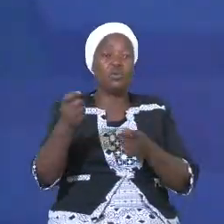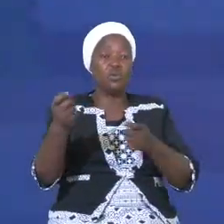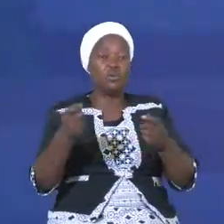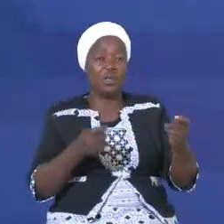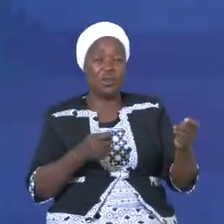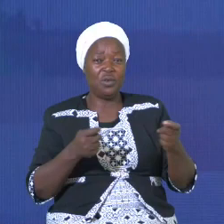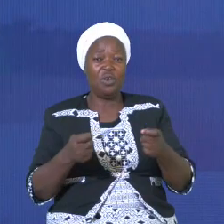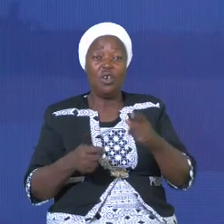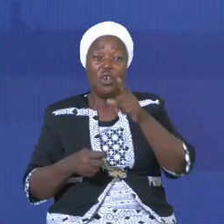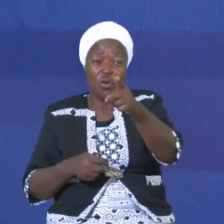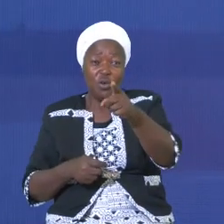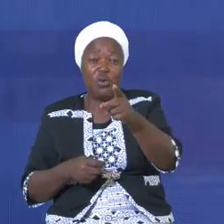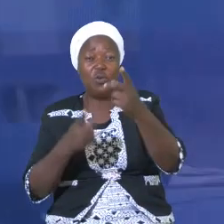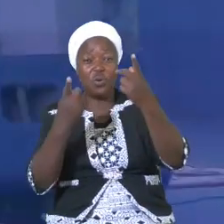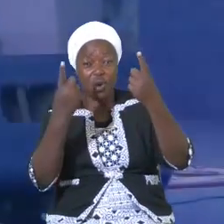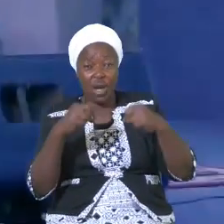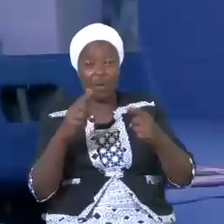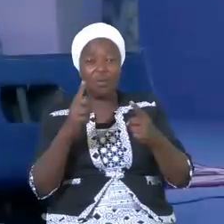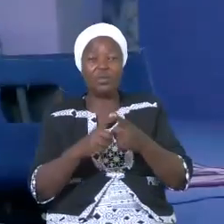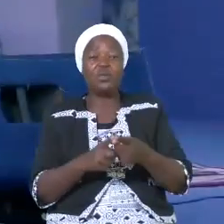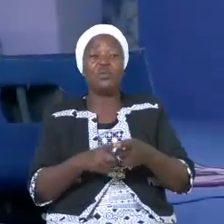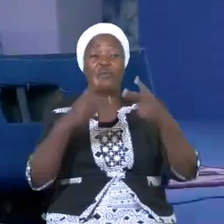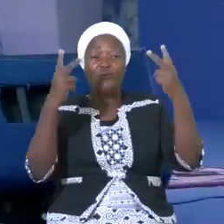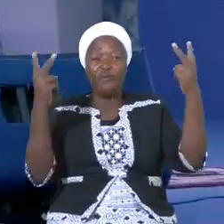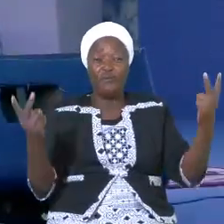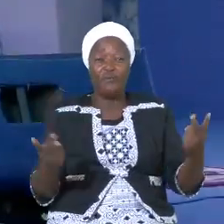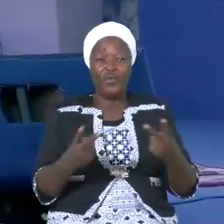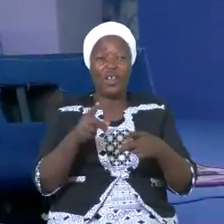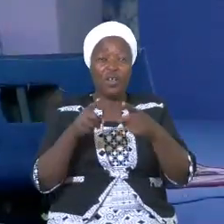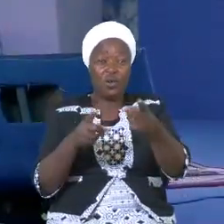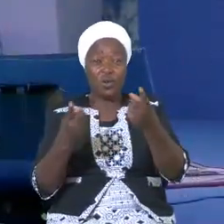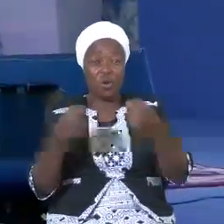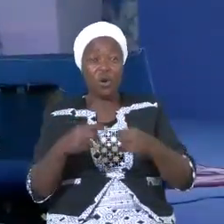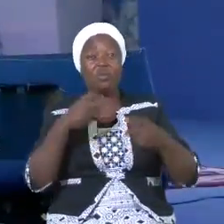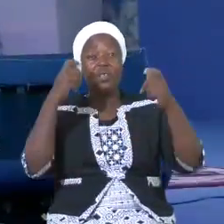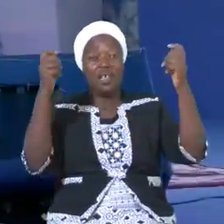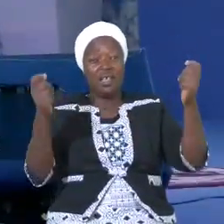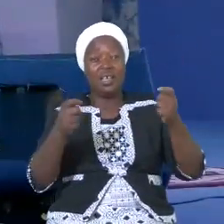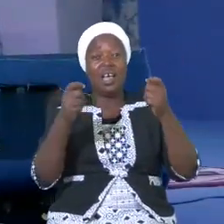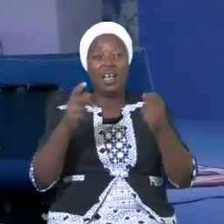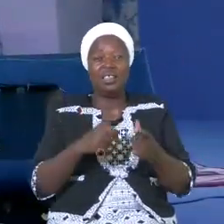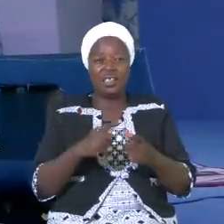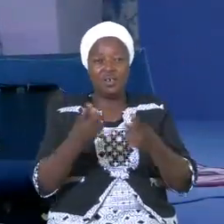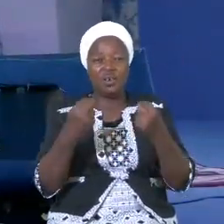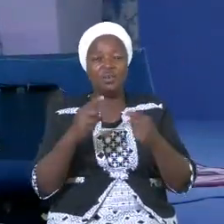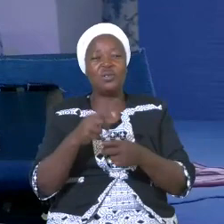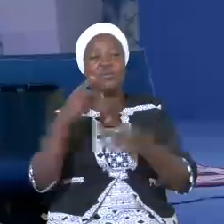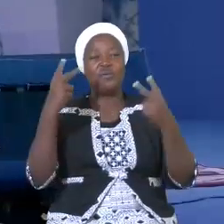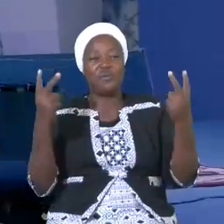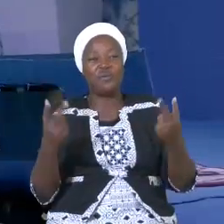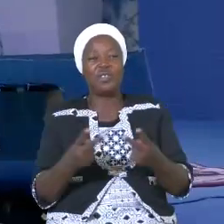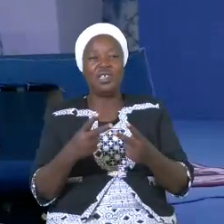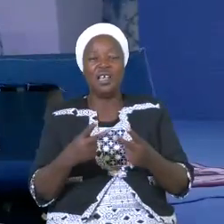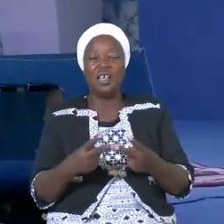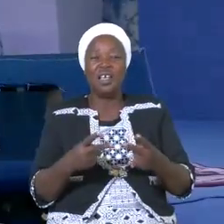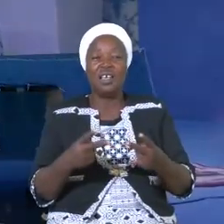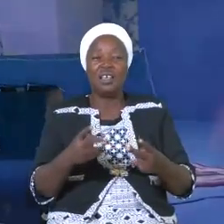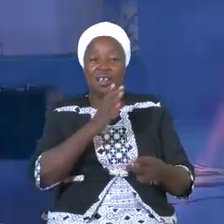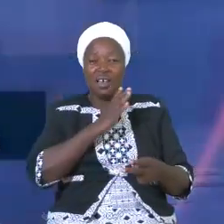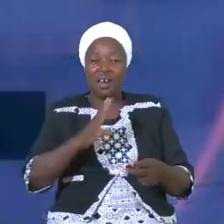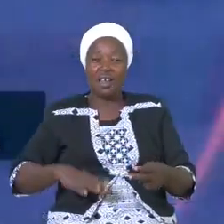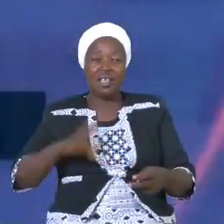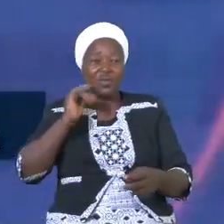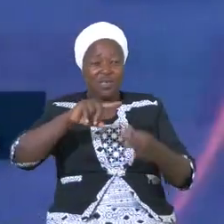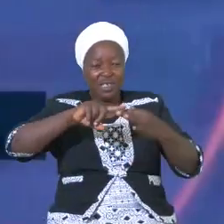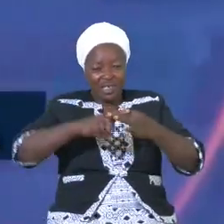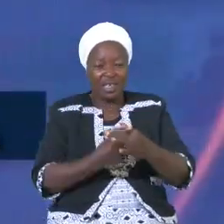you come to triumph you come to victory christ will affect that in your